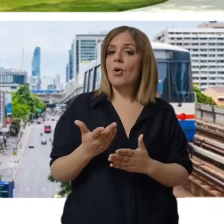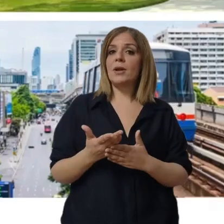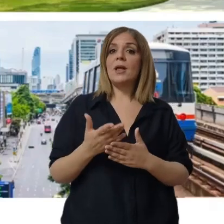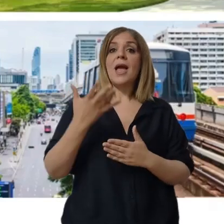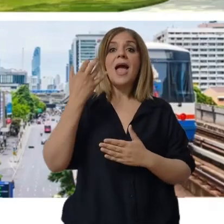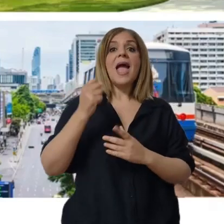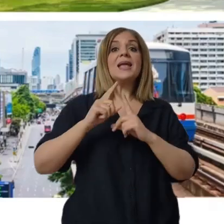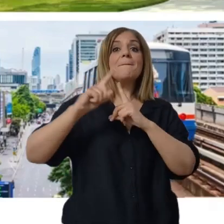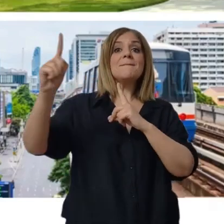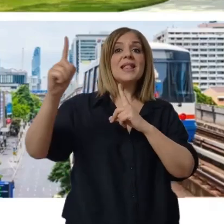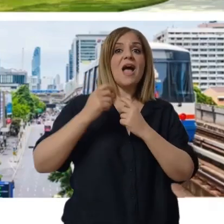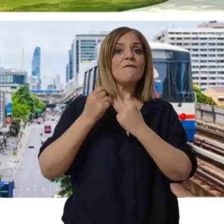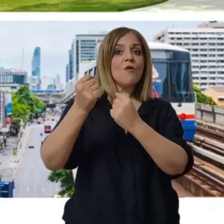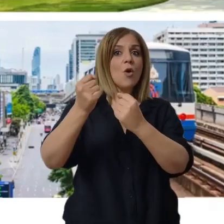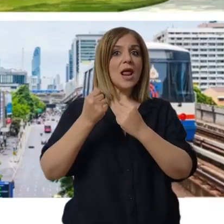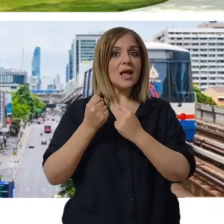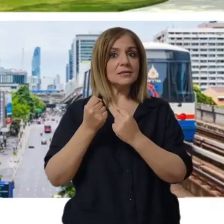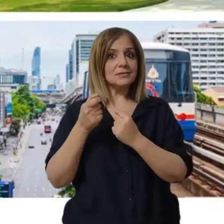in transport